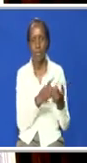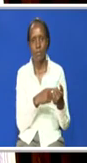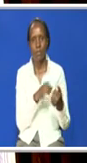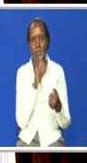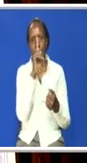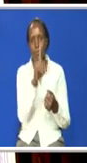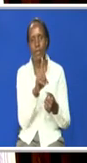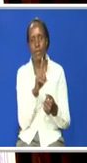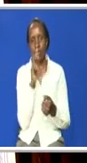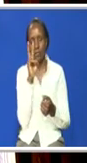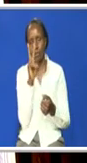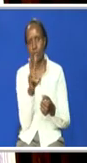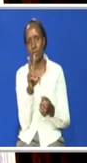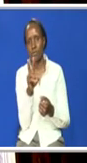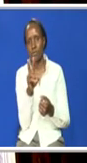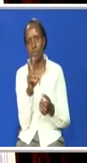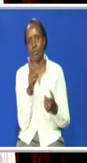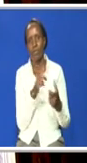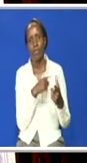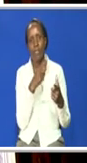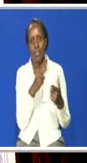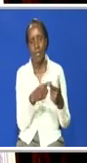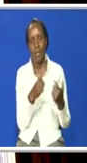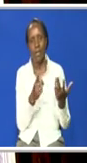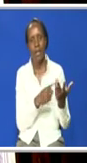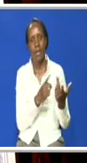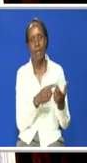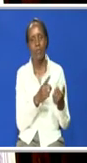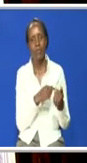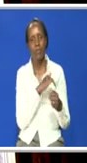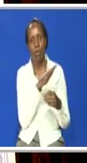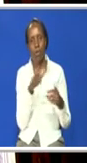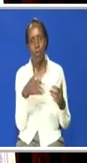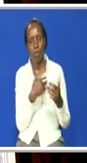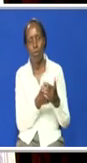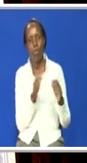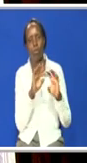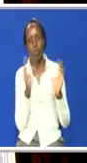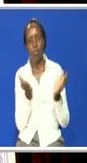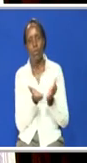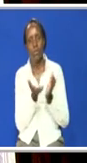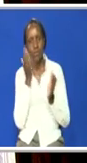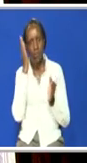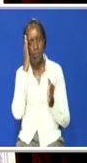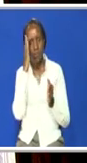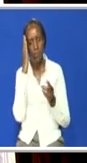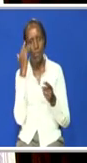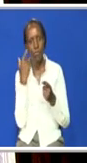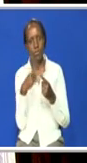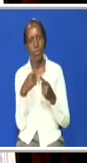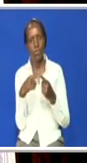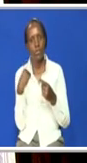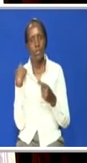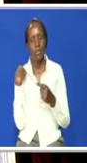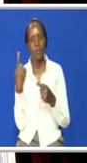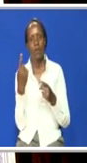1, 2. Then I count all the balls to get to know the total number of